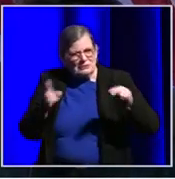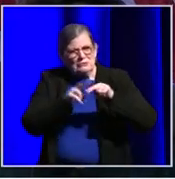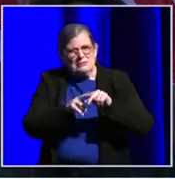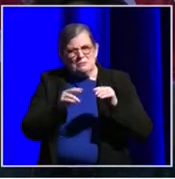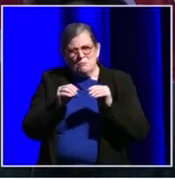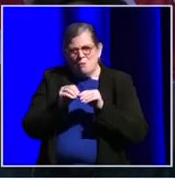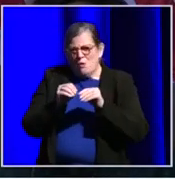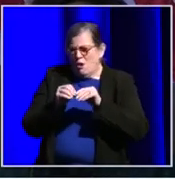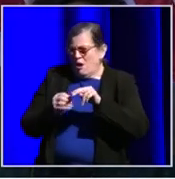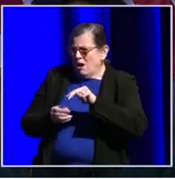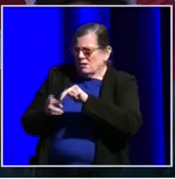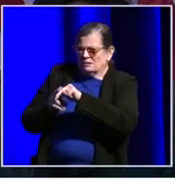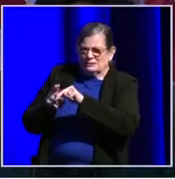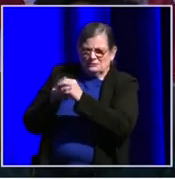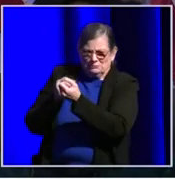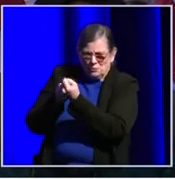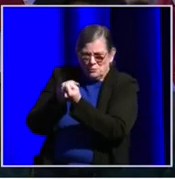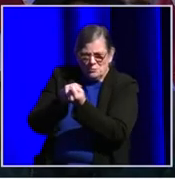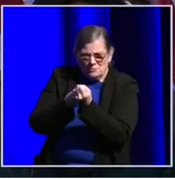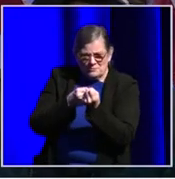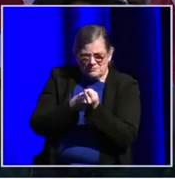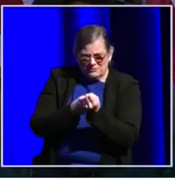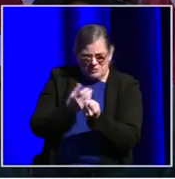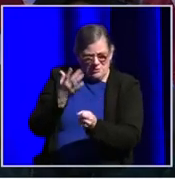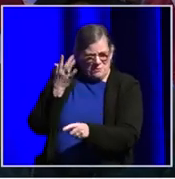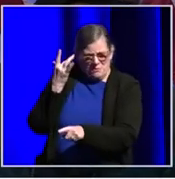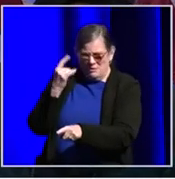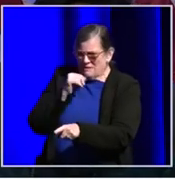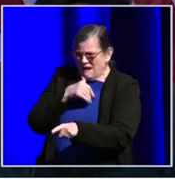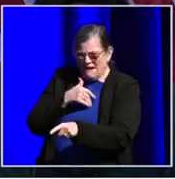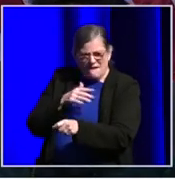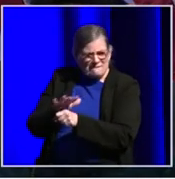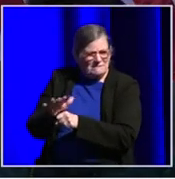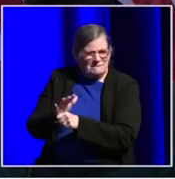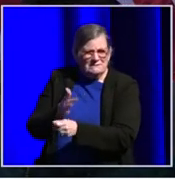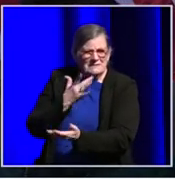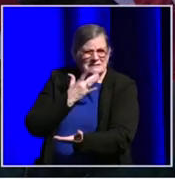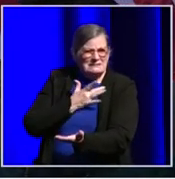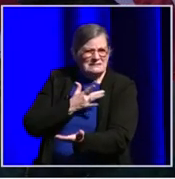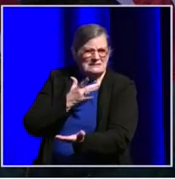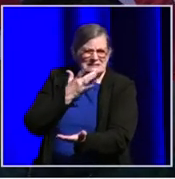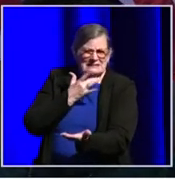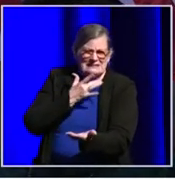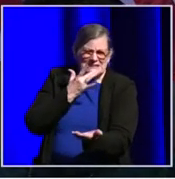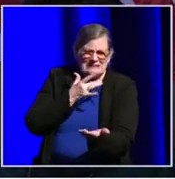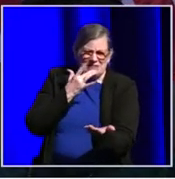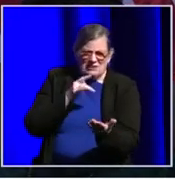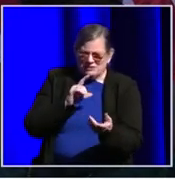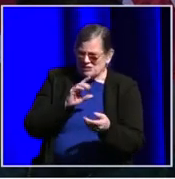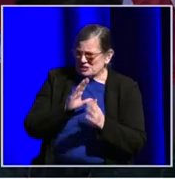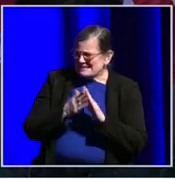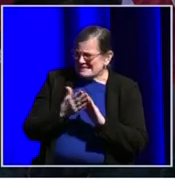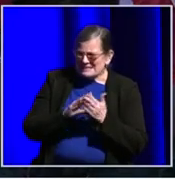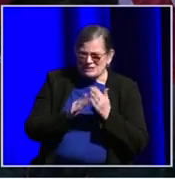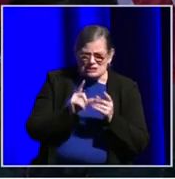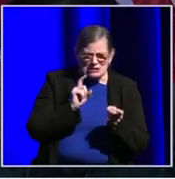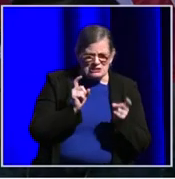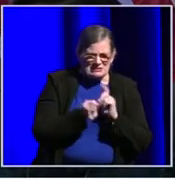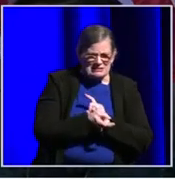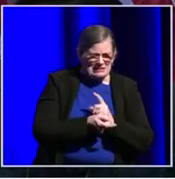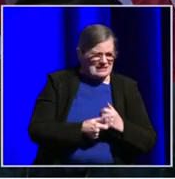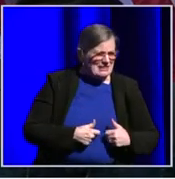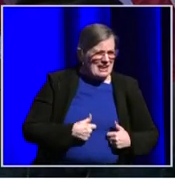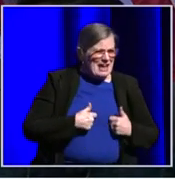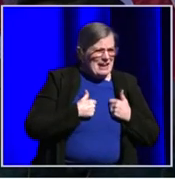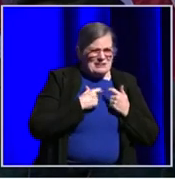inspiring because we're not doing enough in every city, in every state, and across the globe to reverse climate change. And yet no city is doing